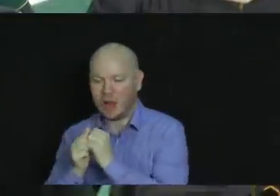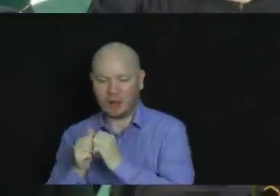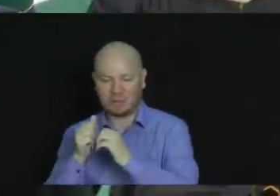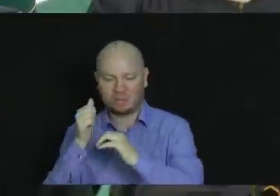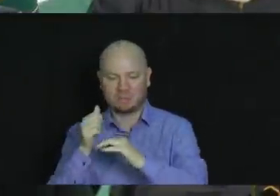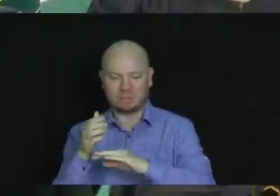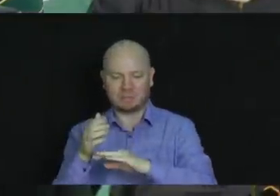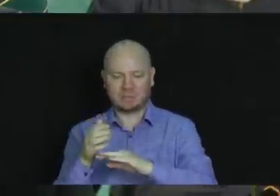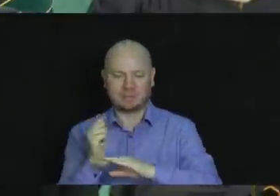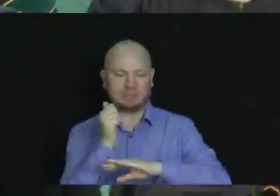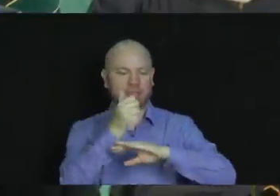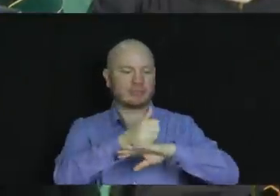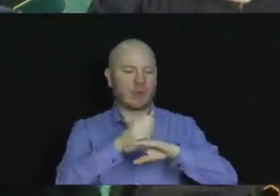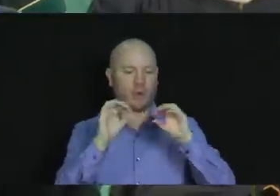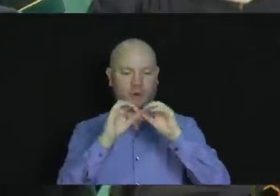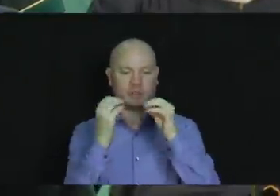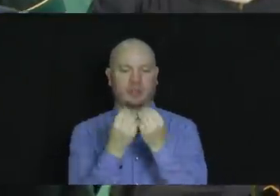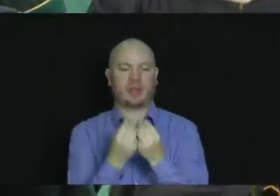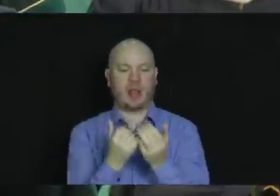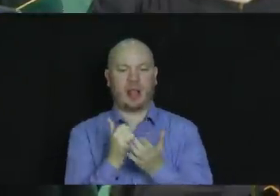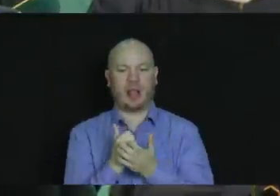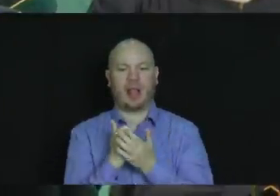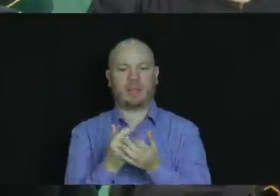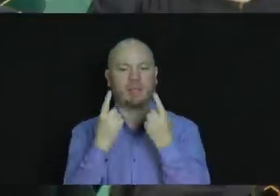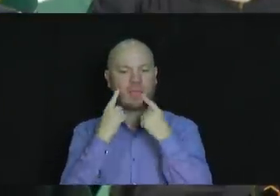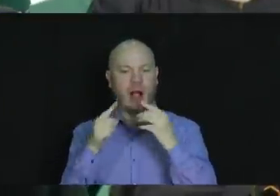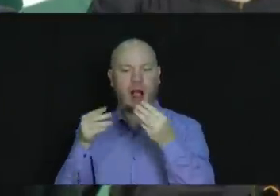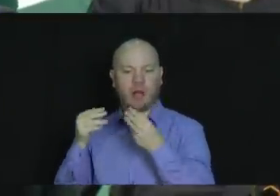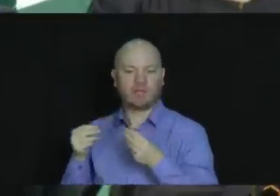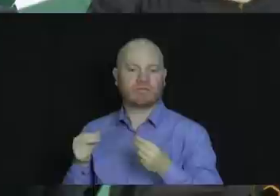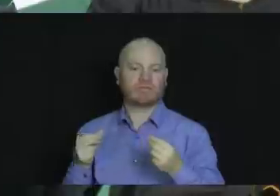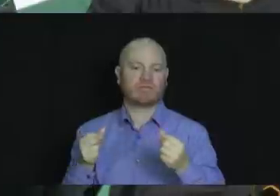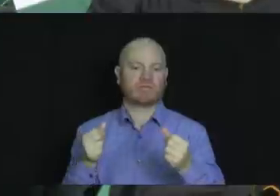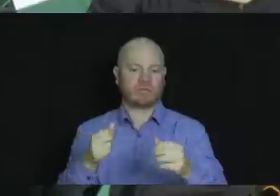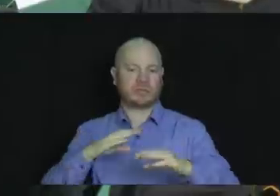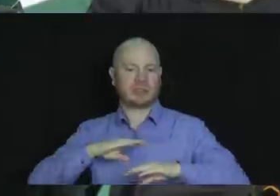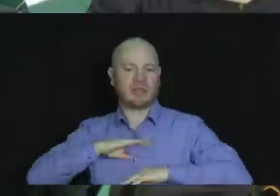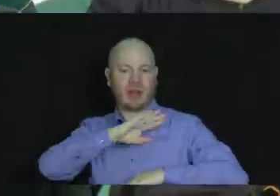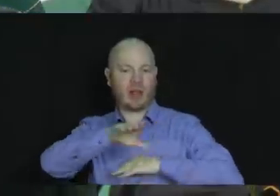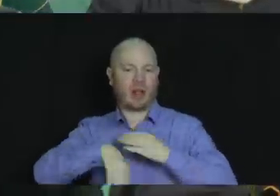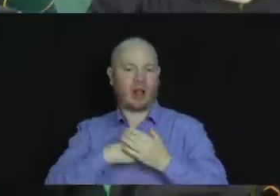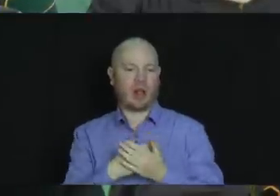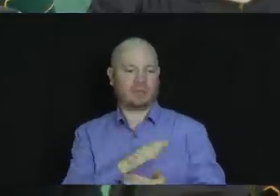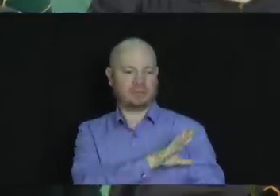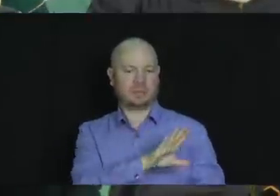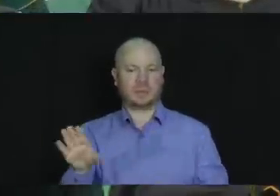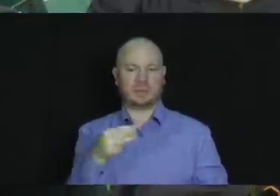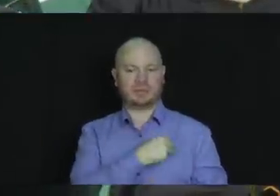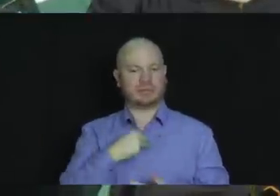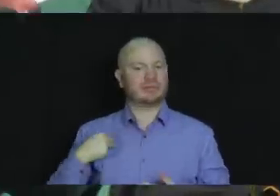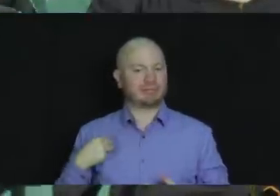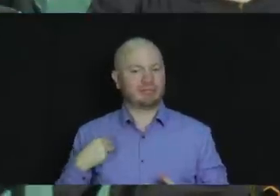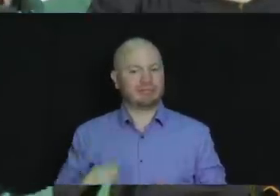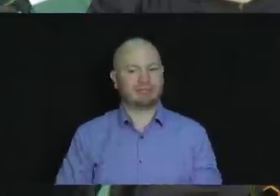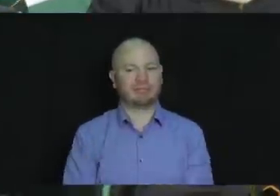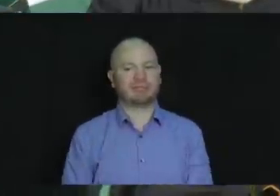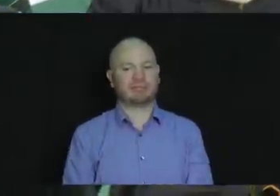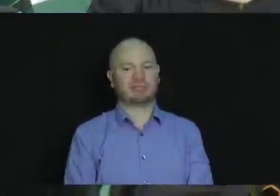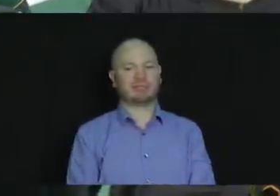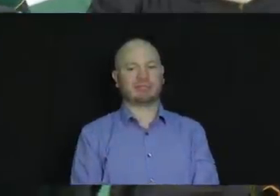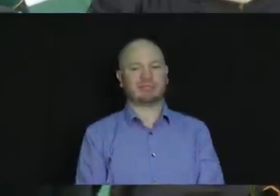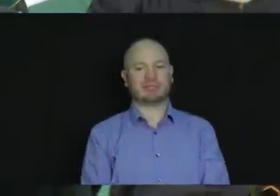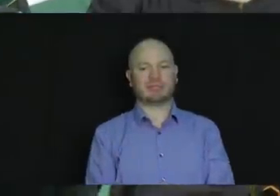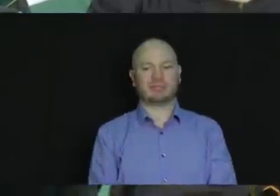that facilitate the fulfillment and health of their members. Now, as students